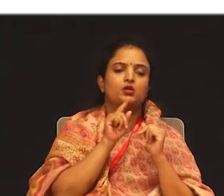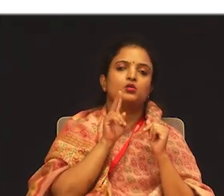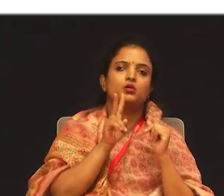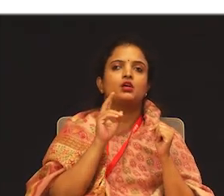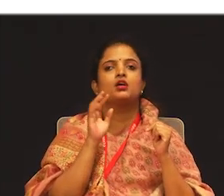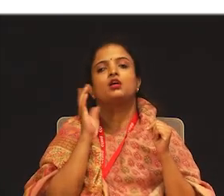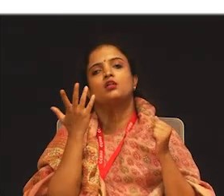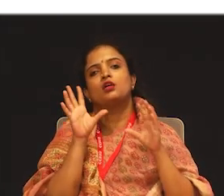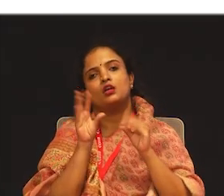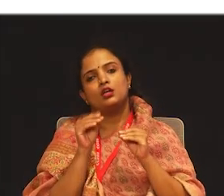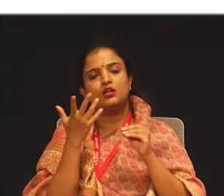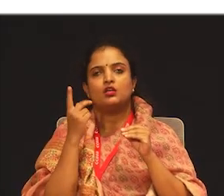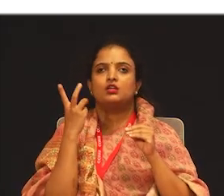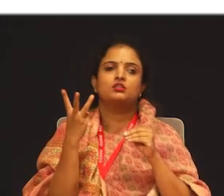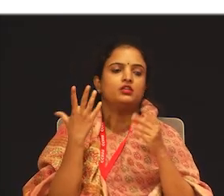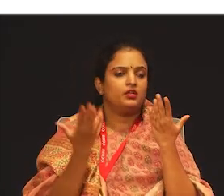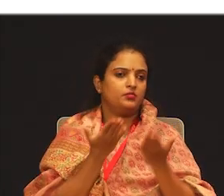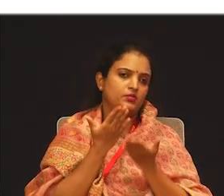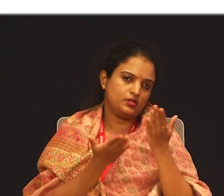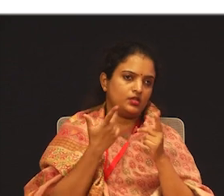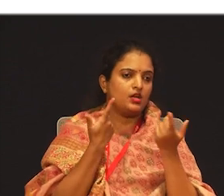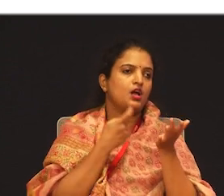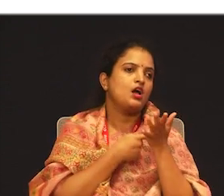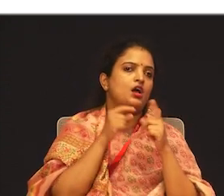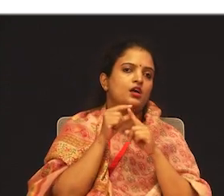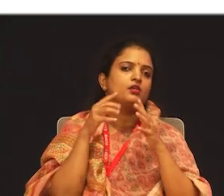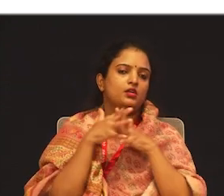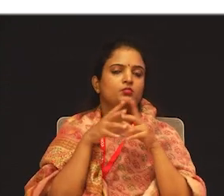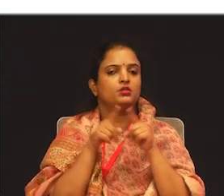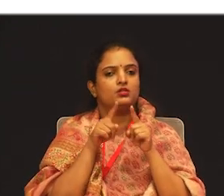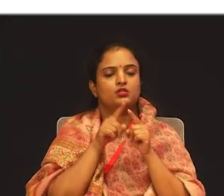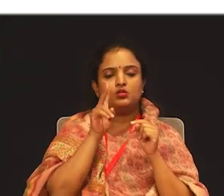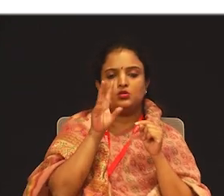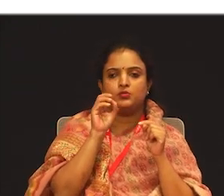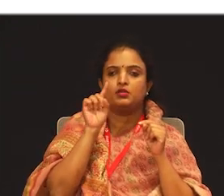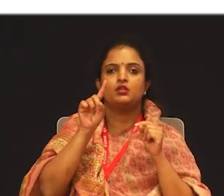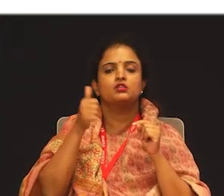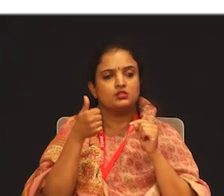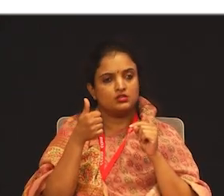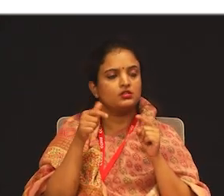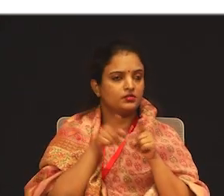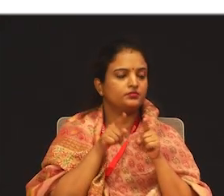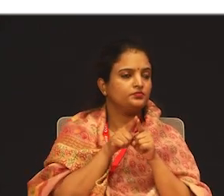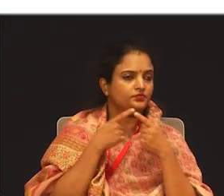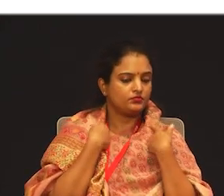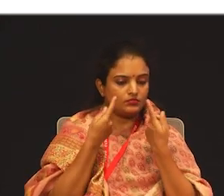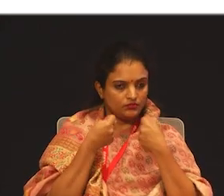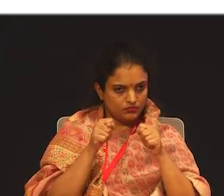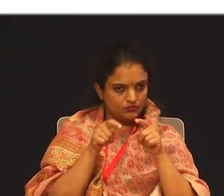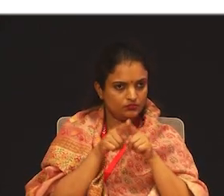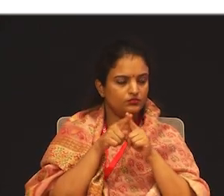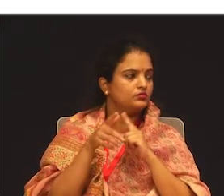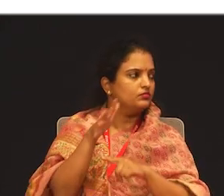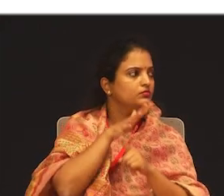3 disability conditions, even after RPWD Act 2016. So we tried to understand the situation at